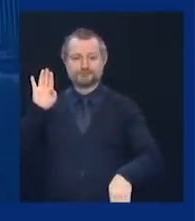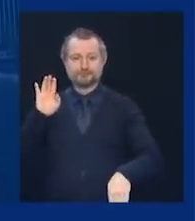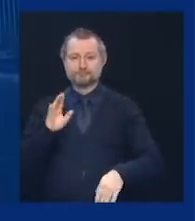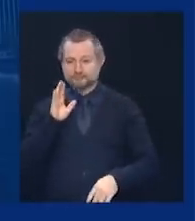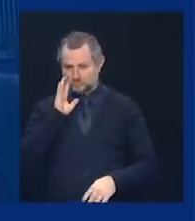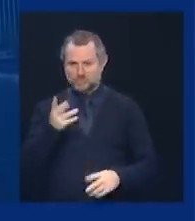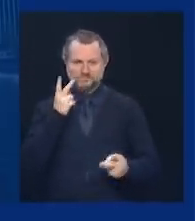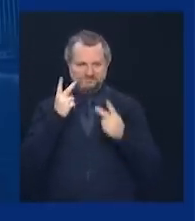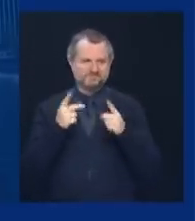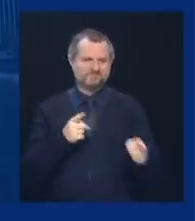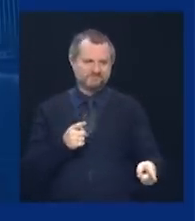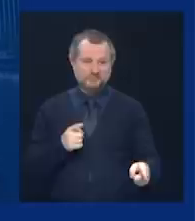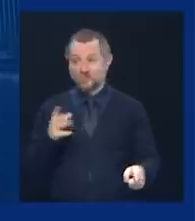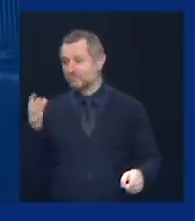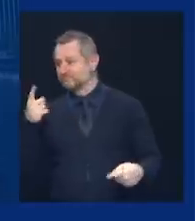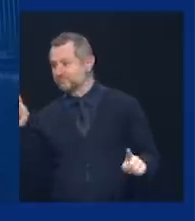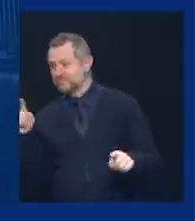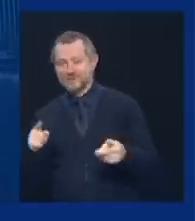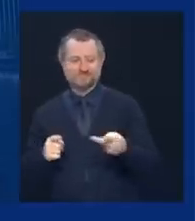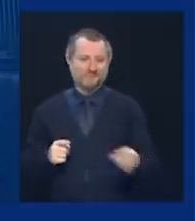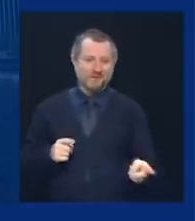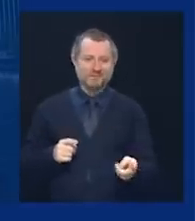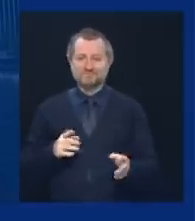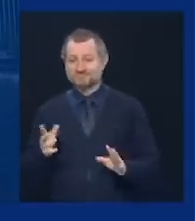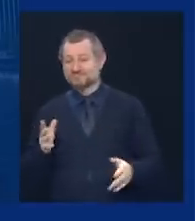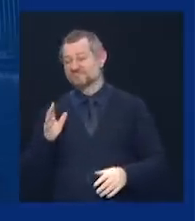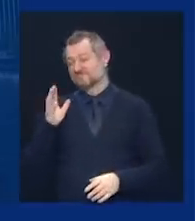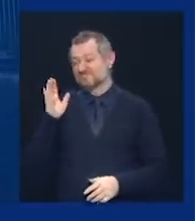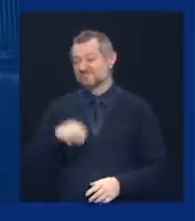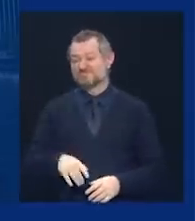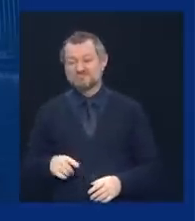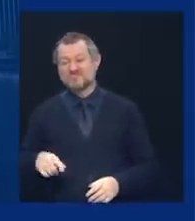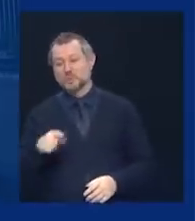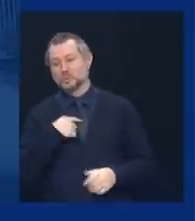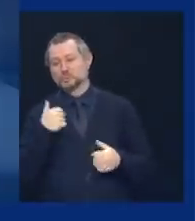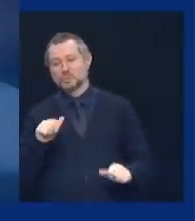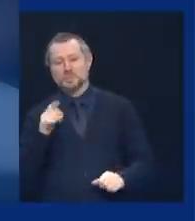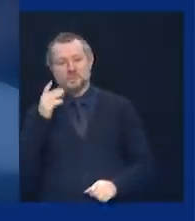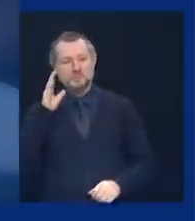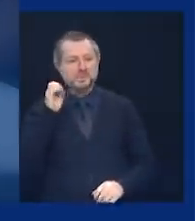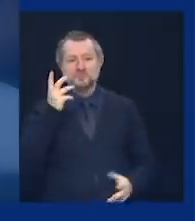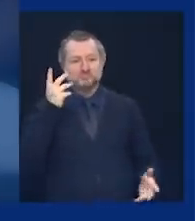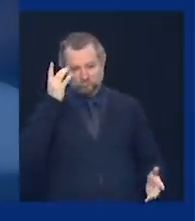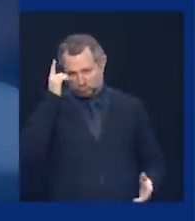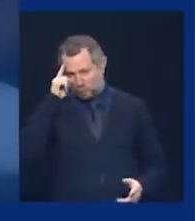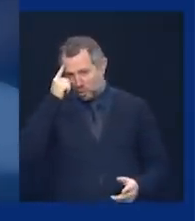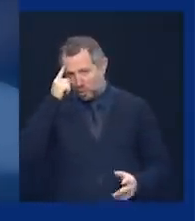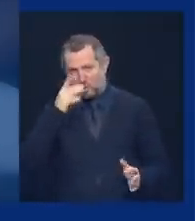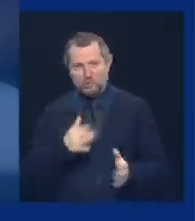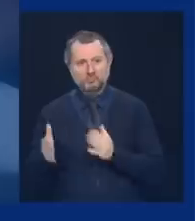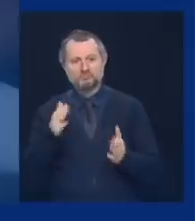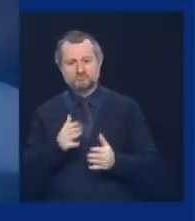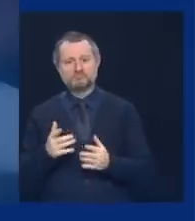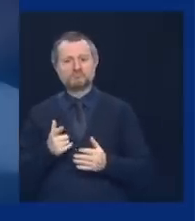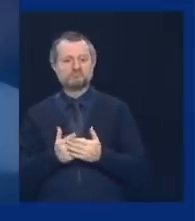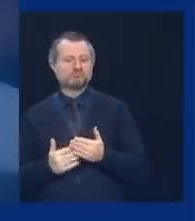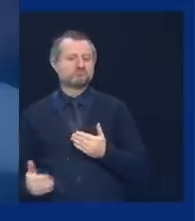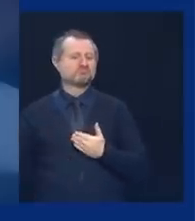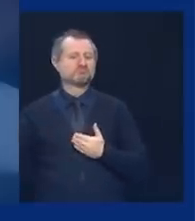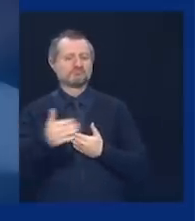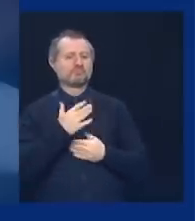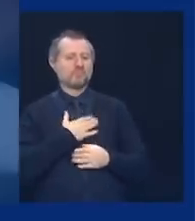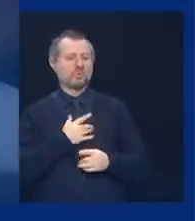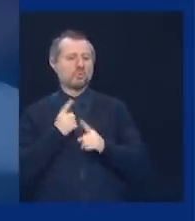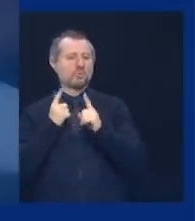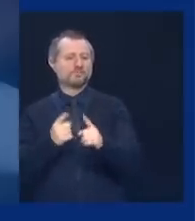And that's the really smart, long-term vision that we have to have in this state. But we're talking